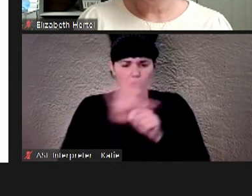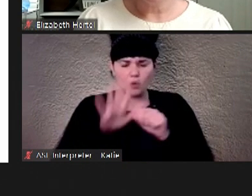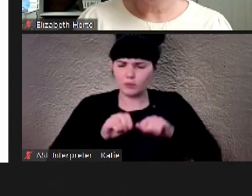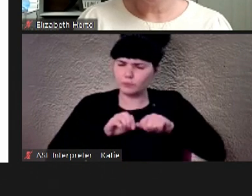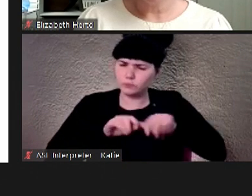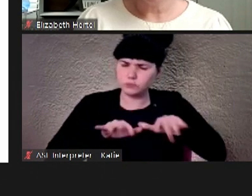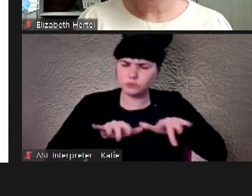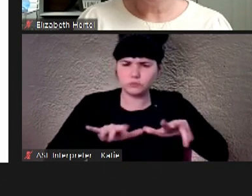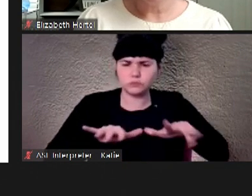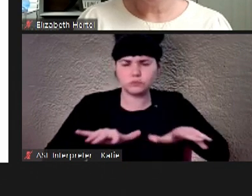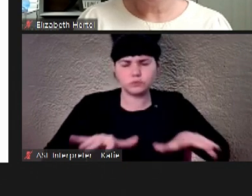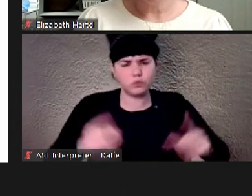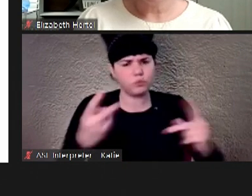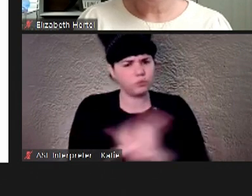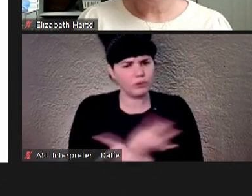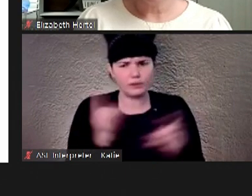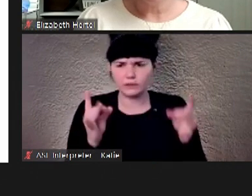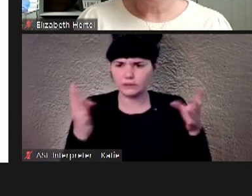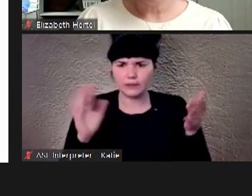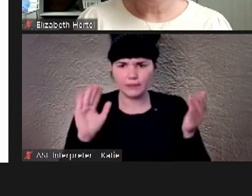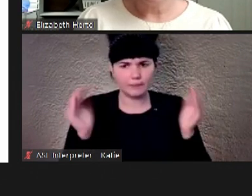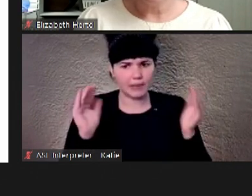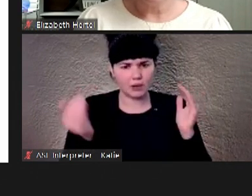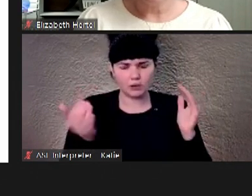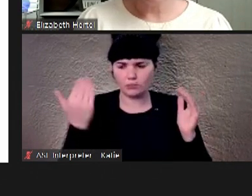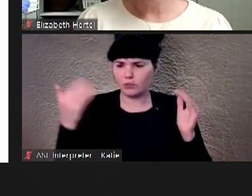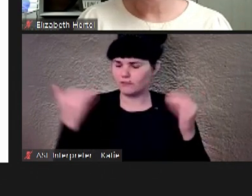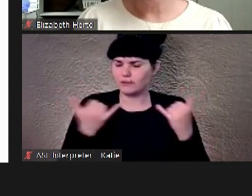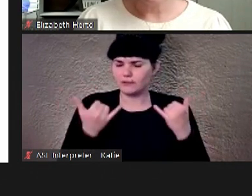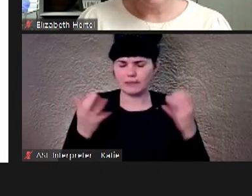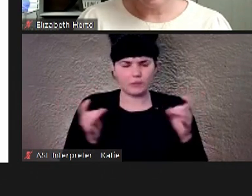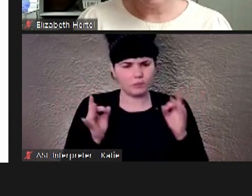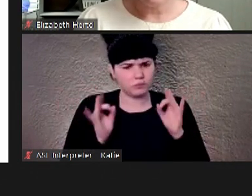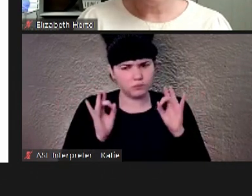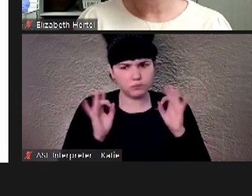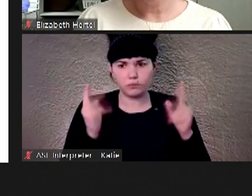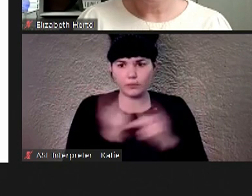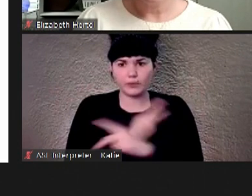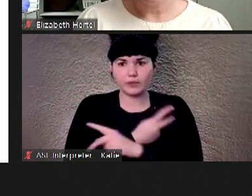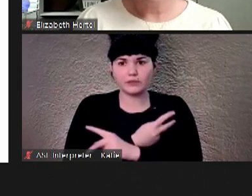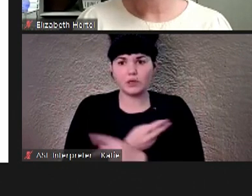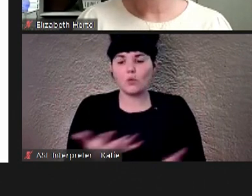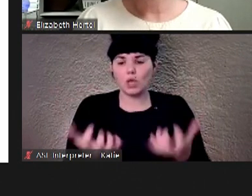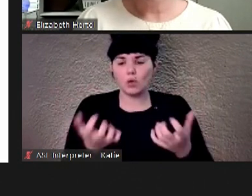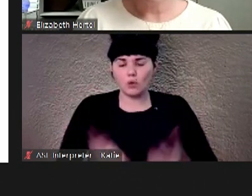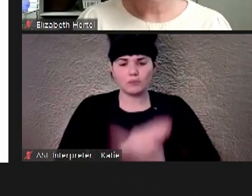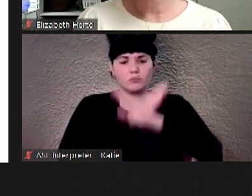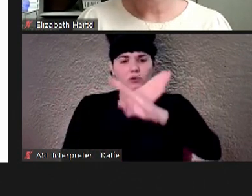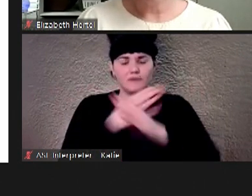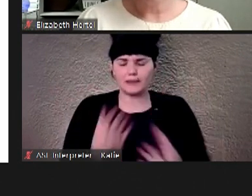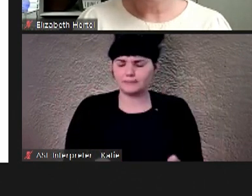cases. And what we want to prevent are many, many more hospitalizations and deaths.